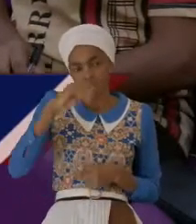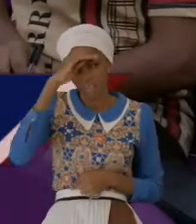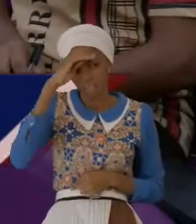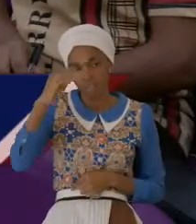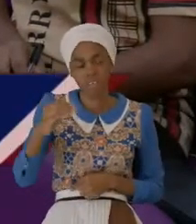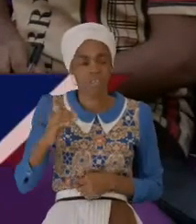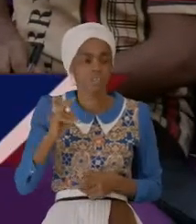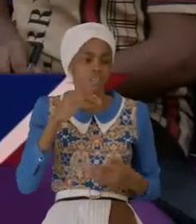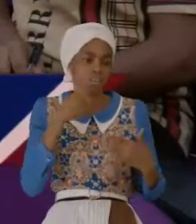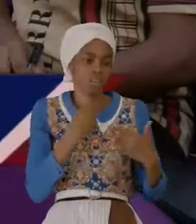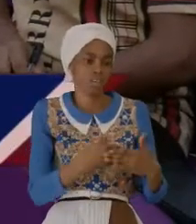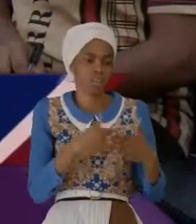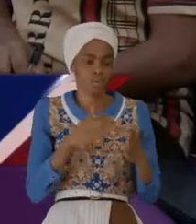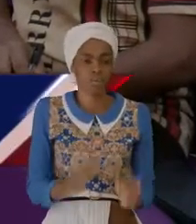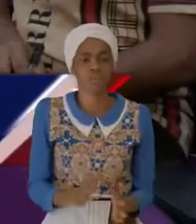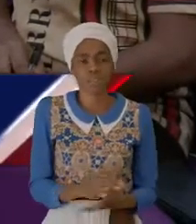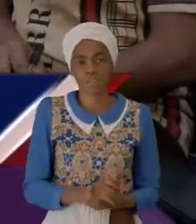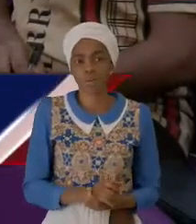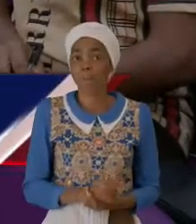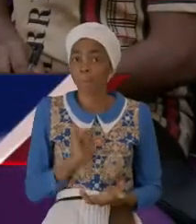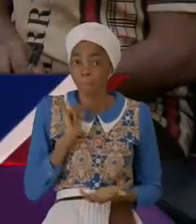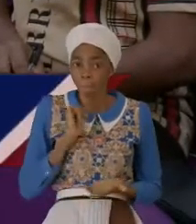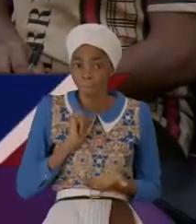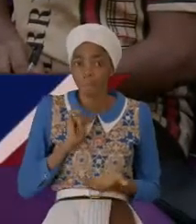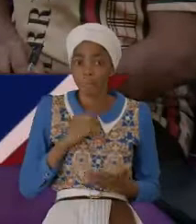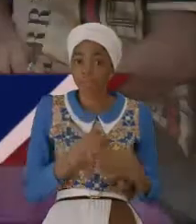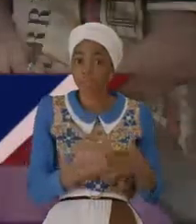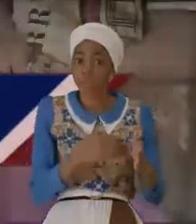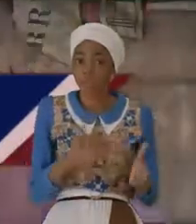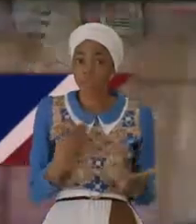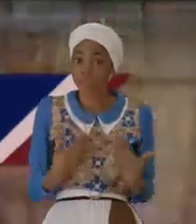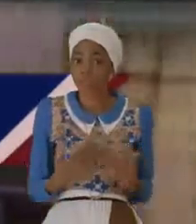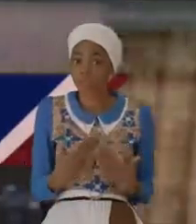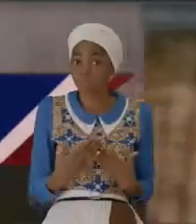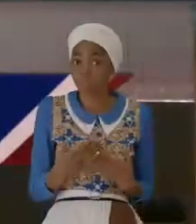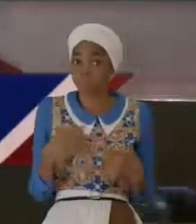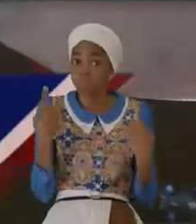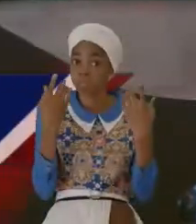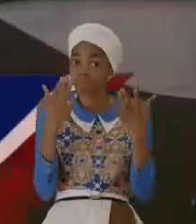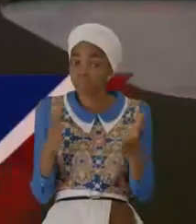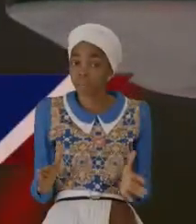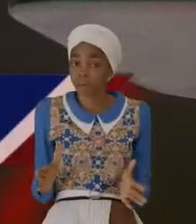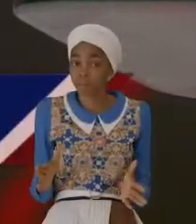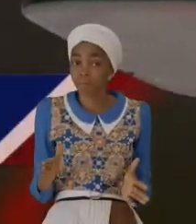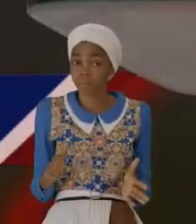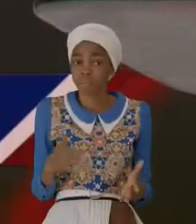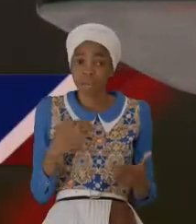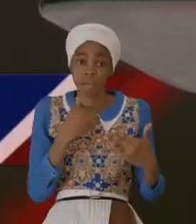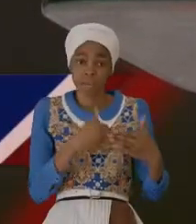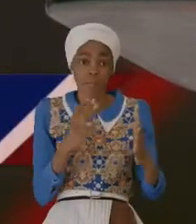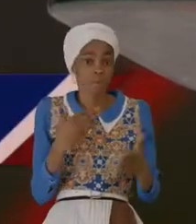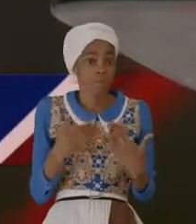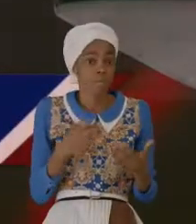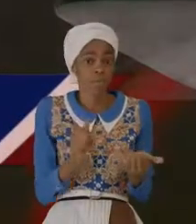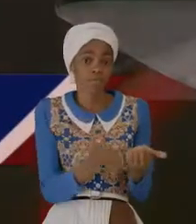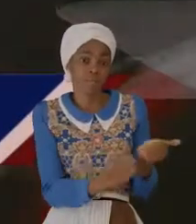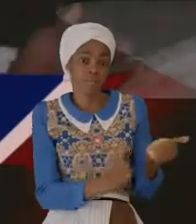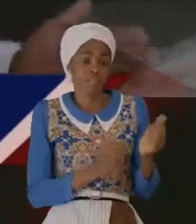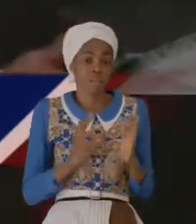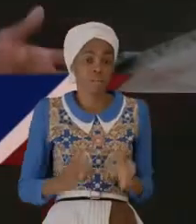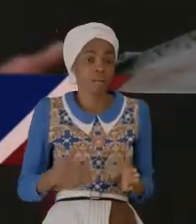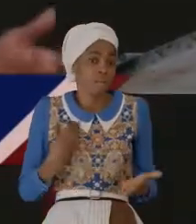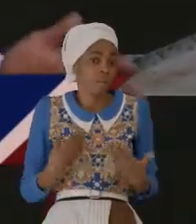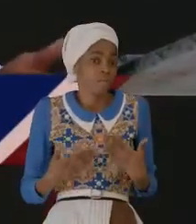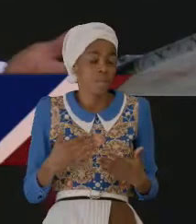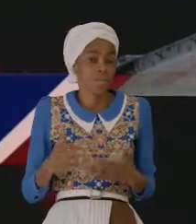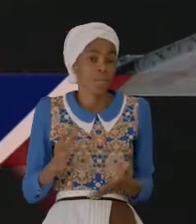to his neighbor that neighbor will be a non-believer will be a sinner maybe a backslider maybe a Believer